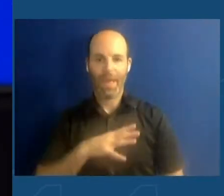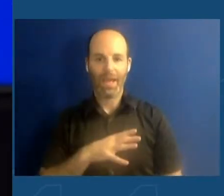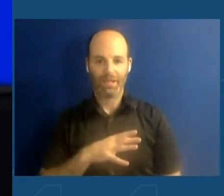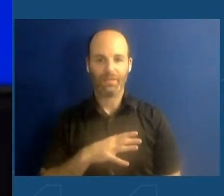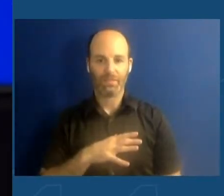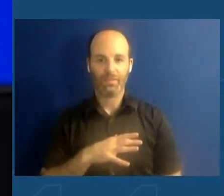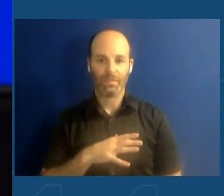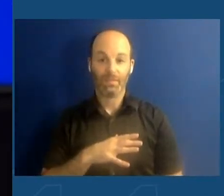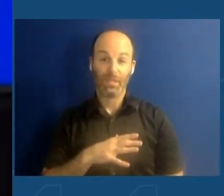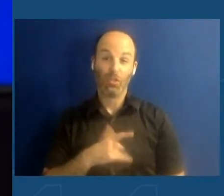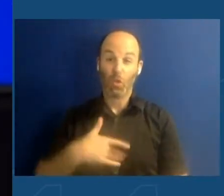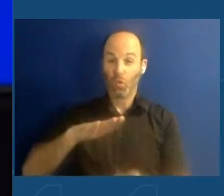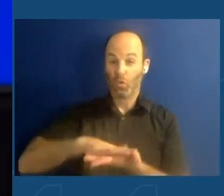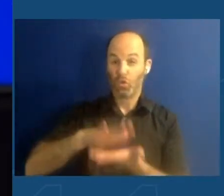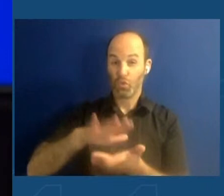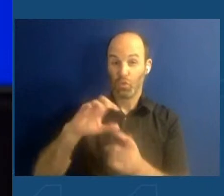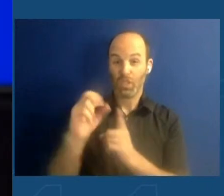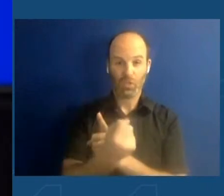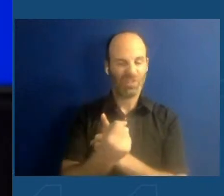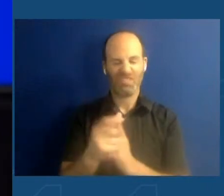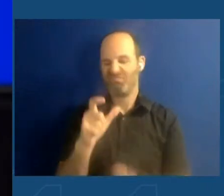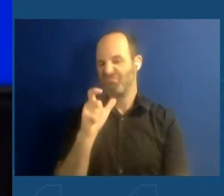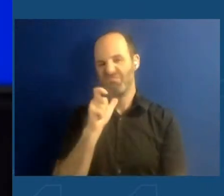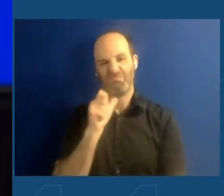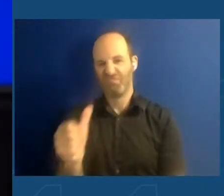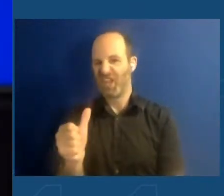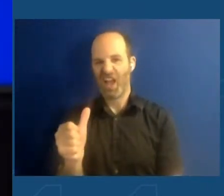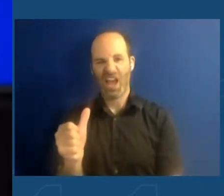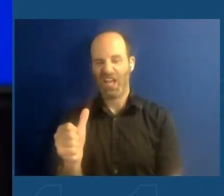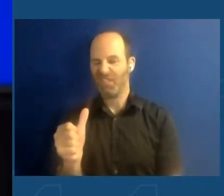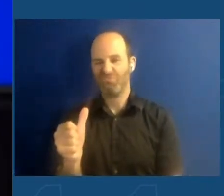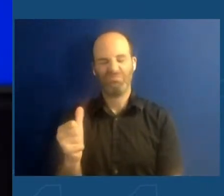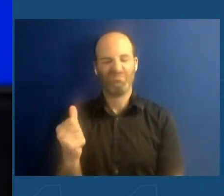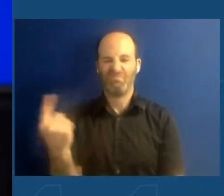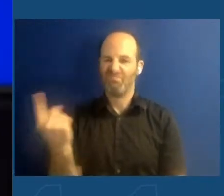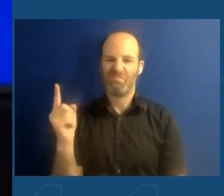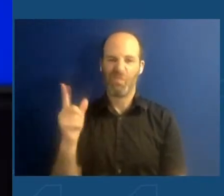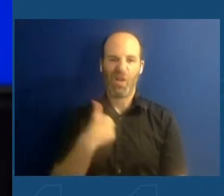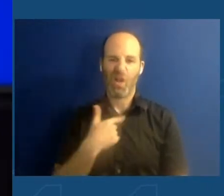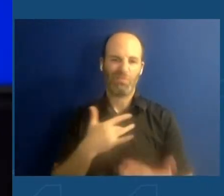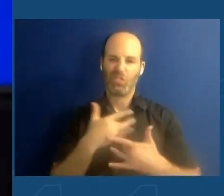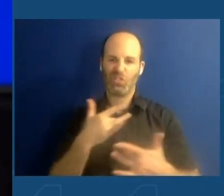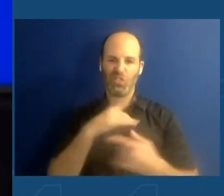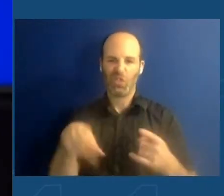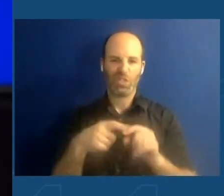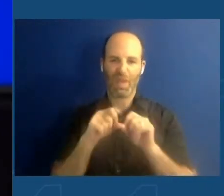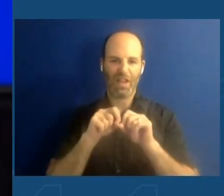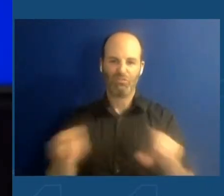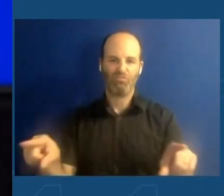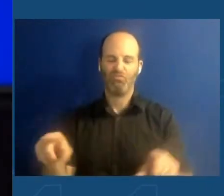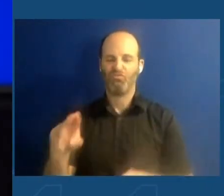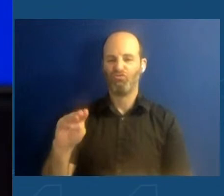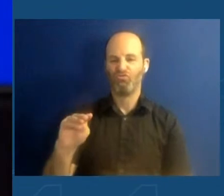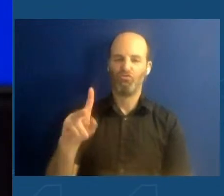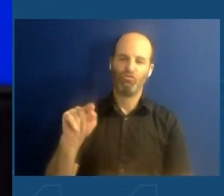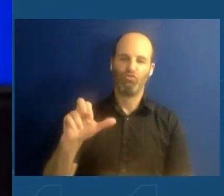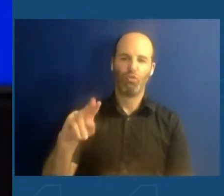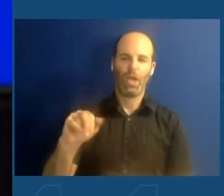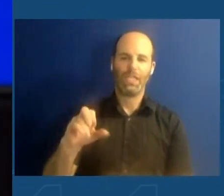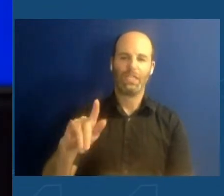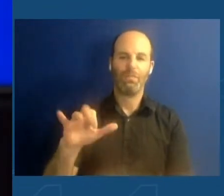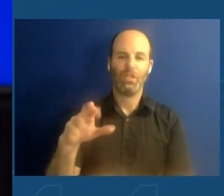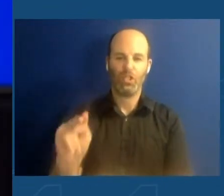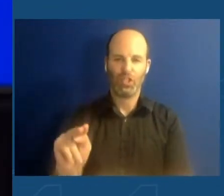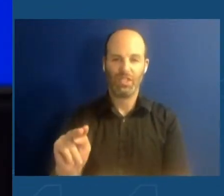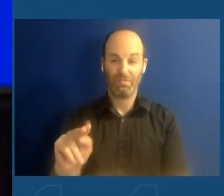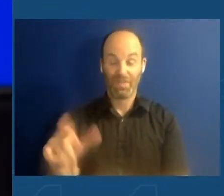school setting is not a setting in which I am concerned about transmission. I am concerned that schools know what to